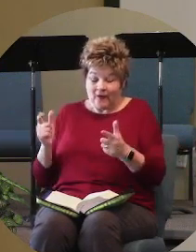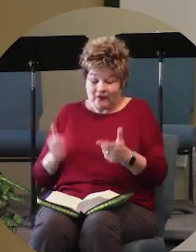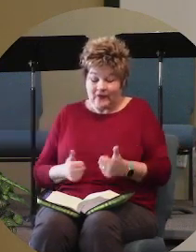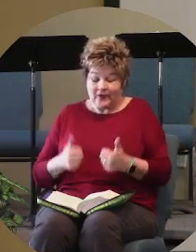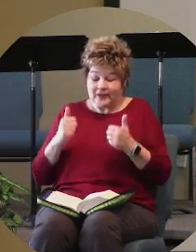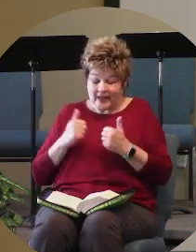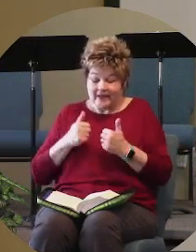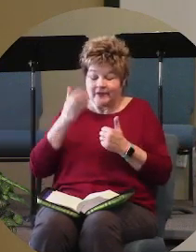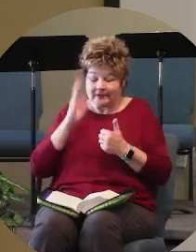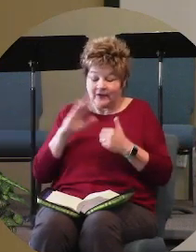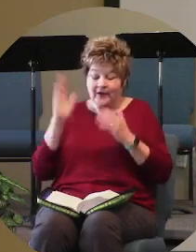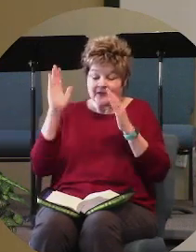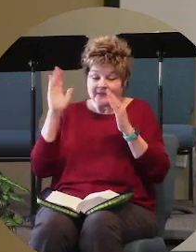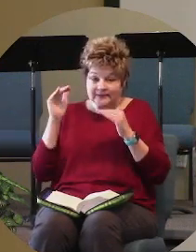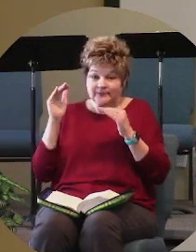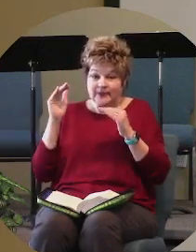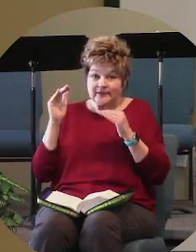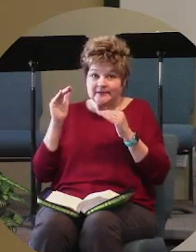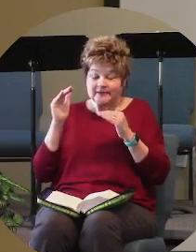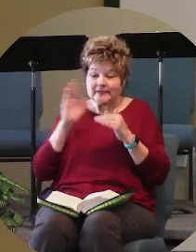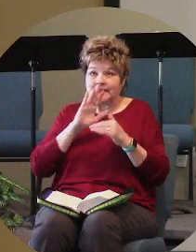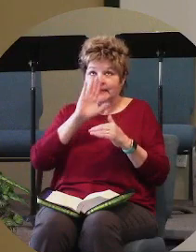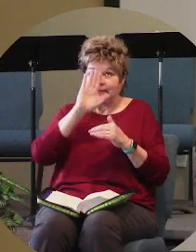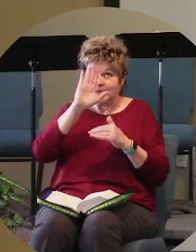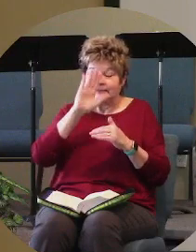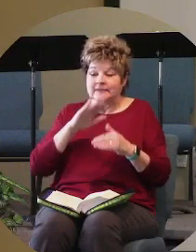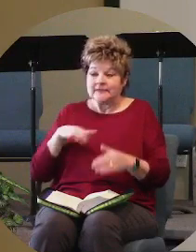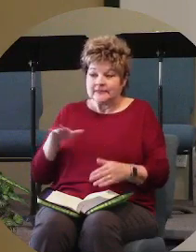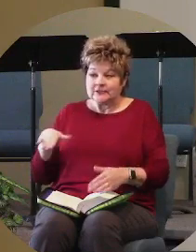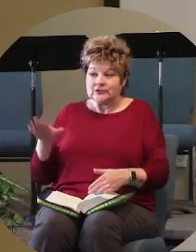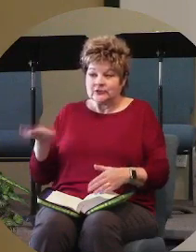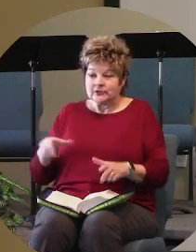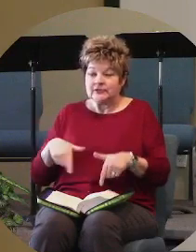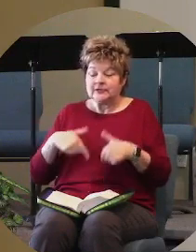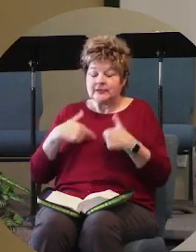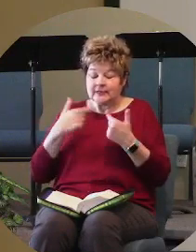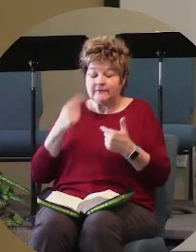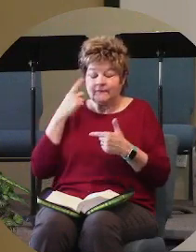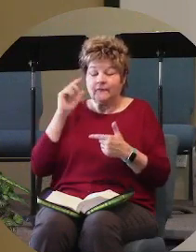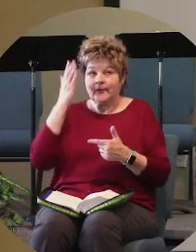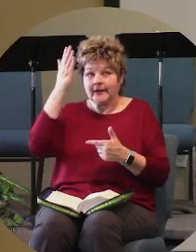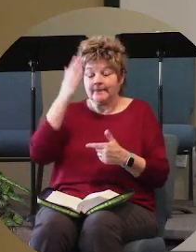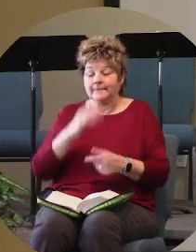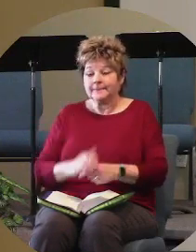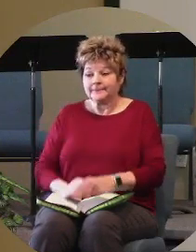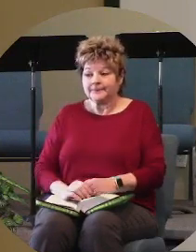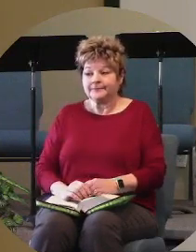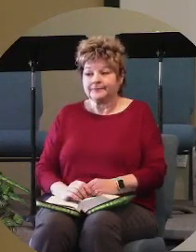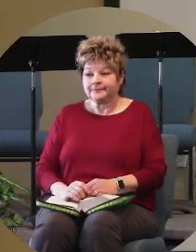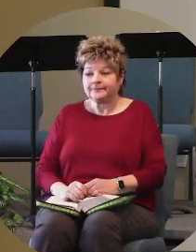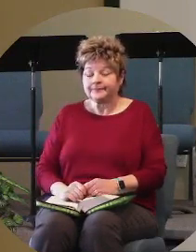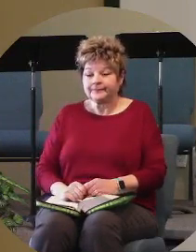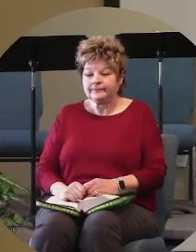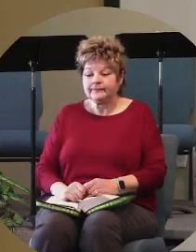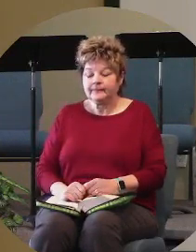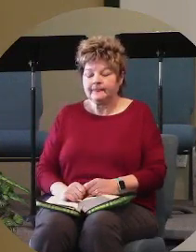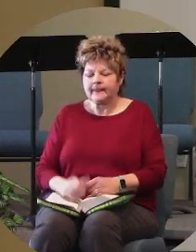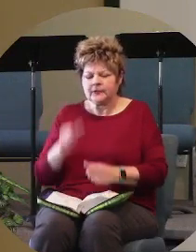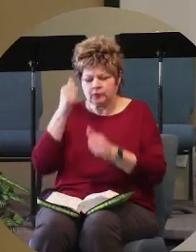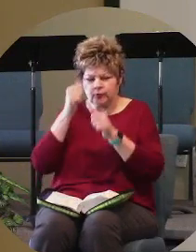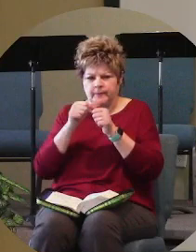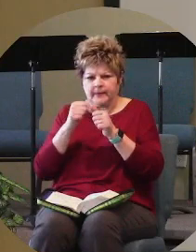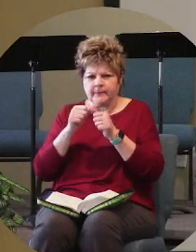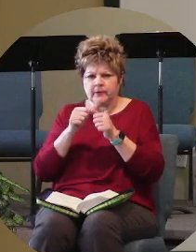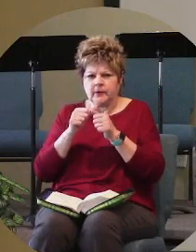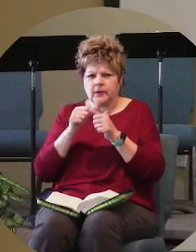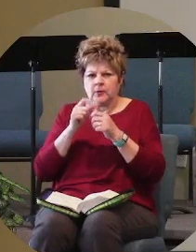and God expects his children to live their life for him. Just remember when you were a